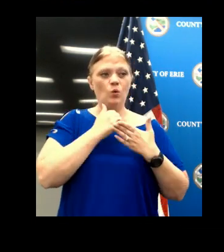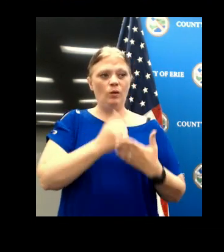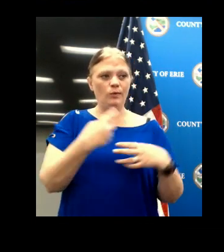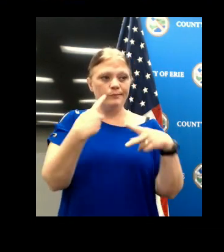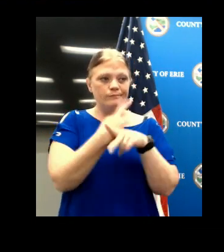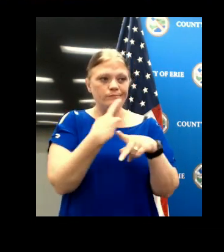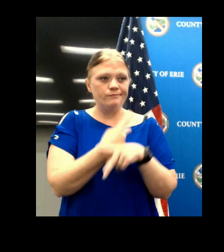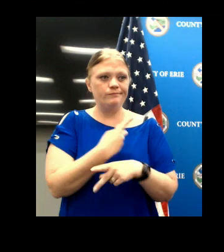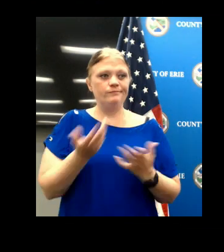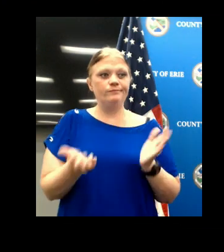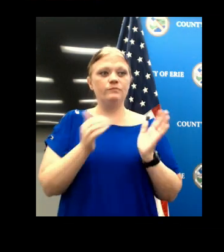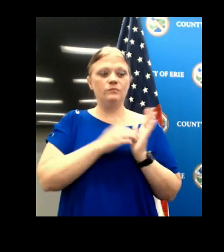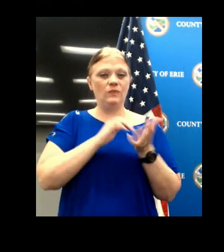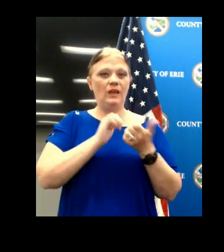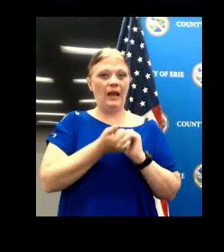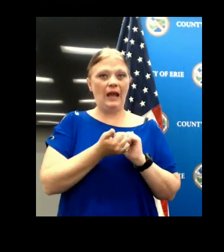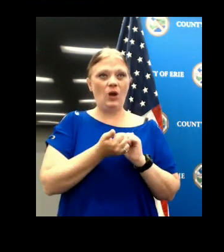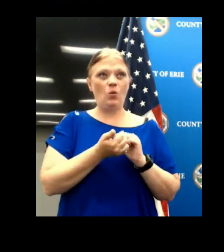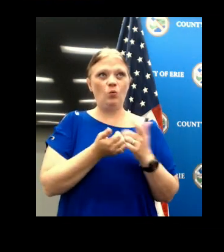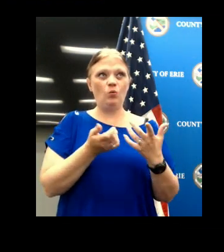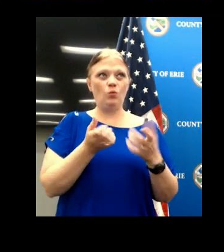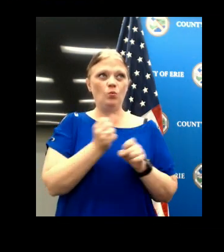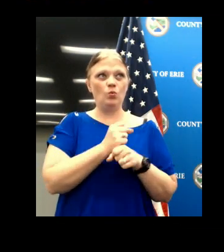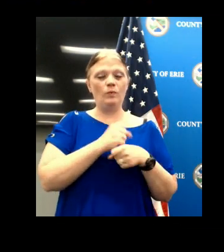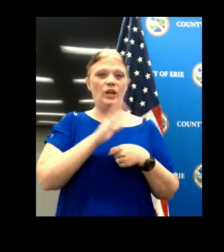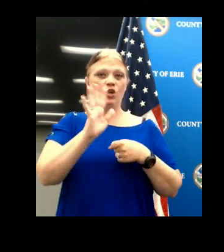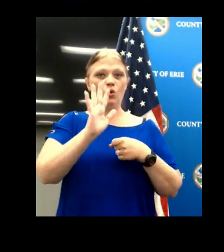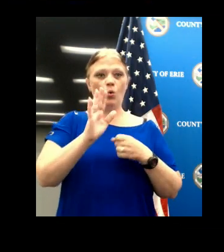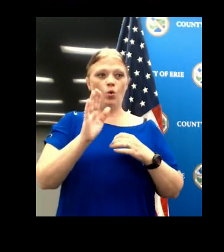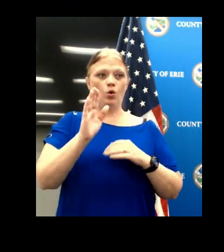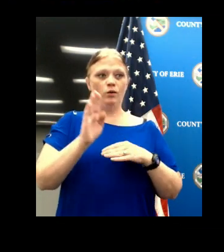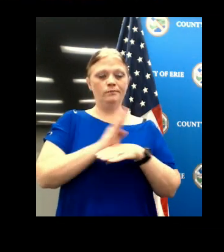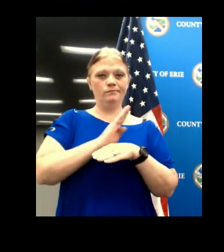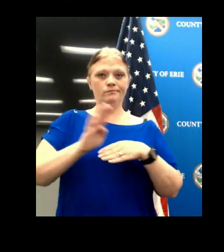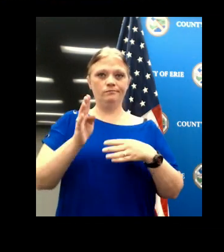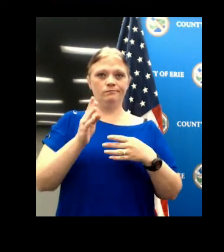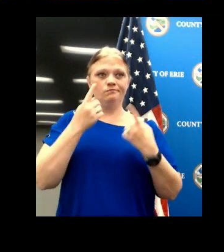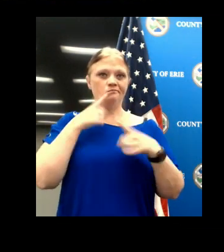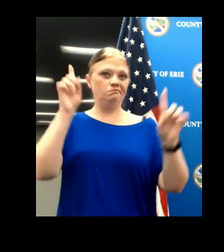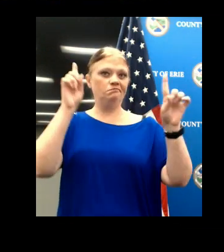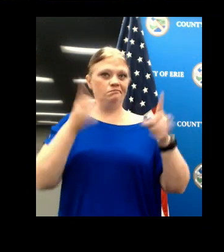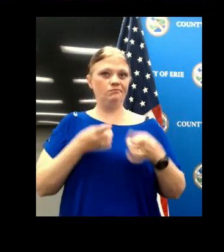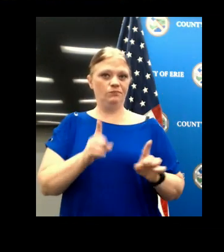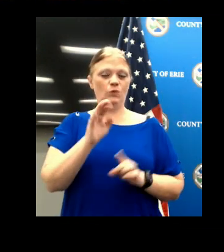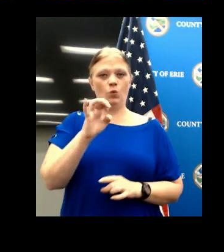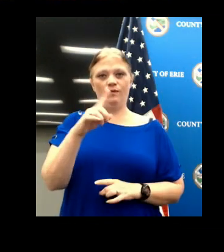out, again, how to make your establishment work during COVID-19.